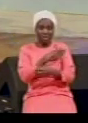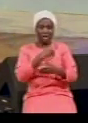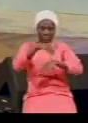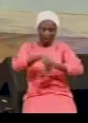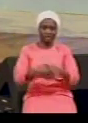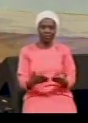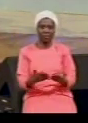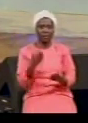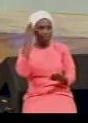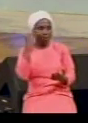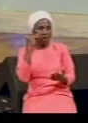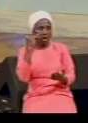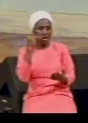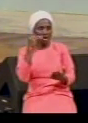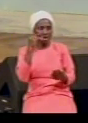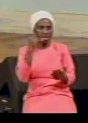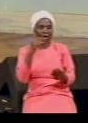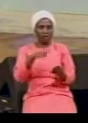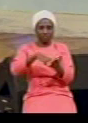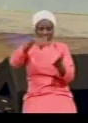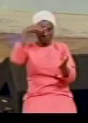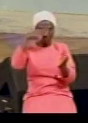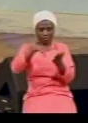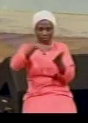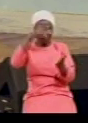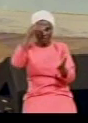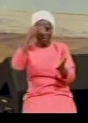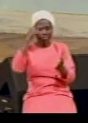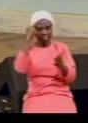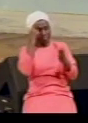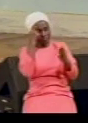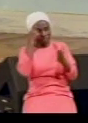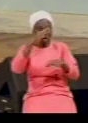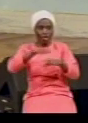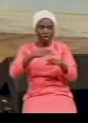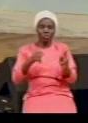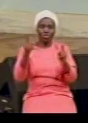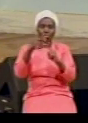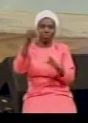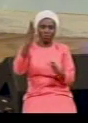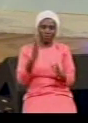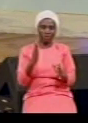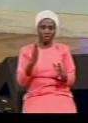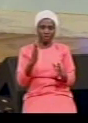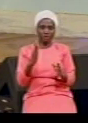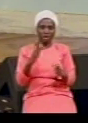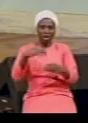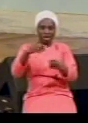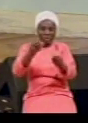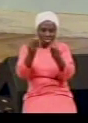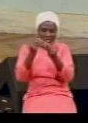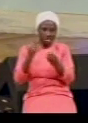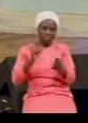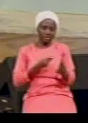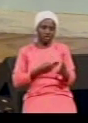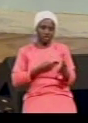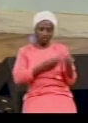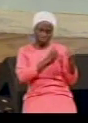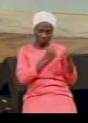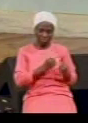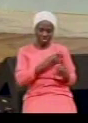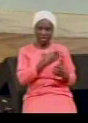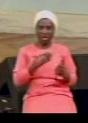Meditating on the word of God gives us confidence, gives us courage. While you are at